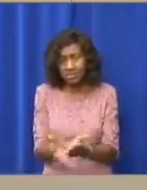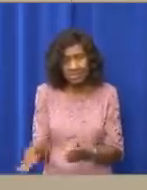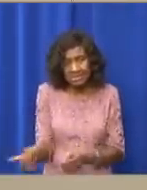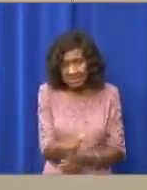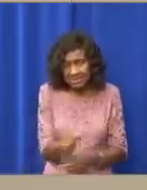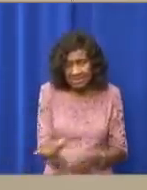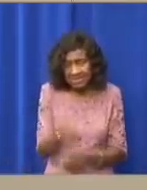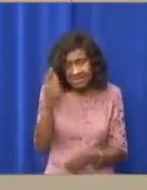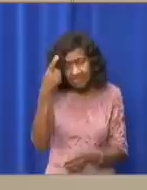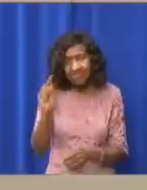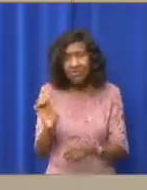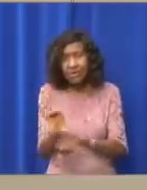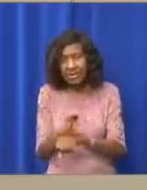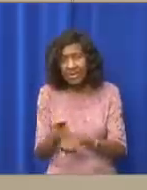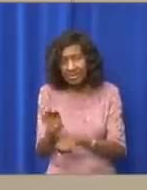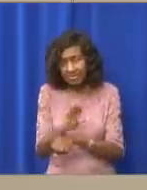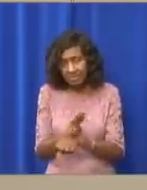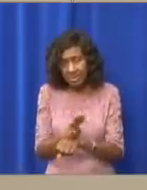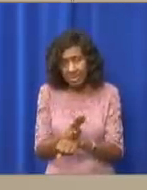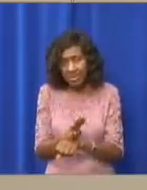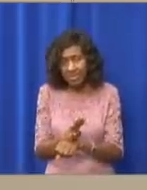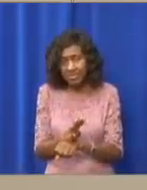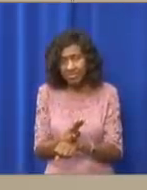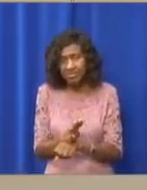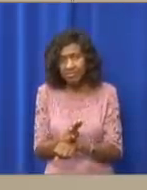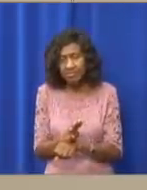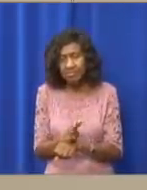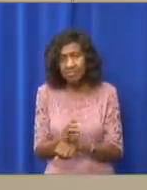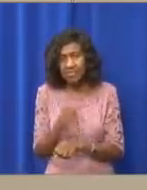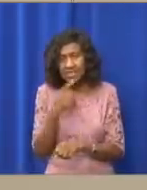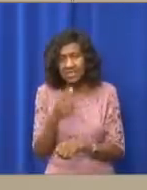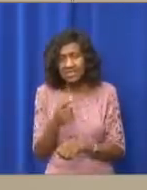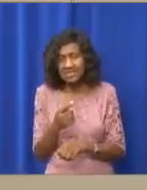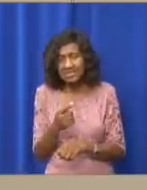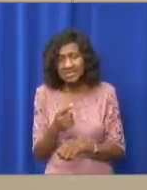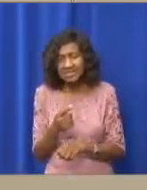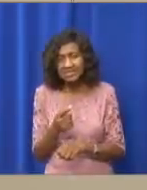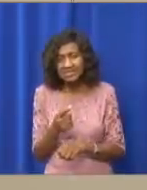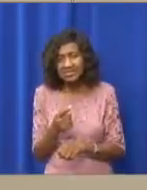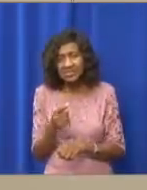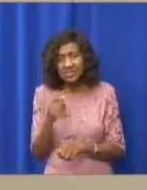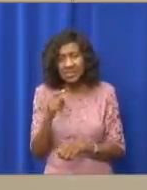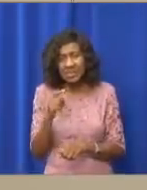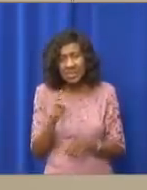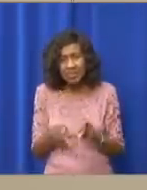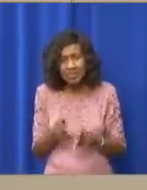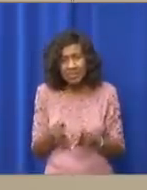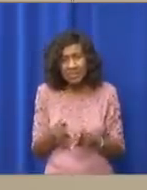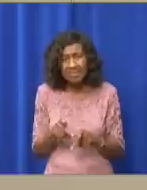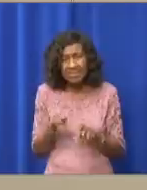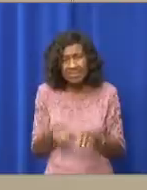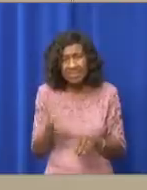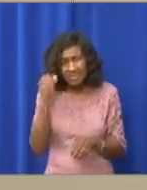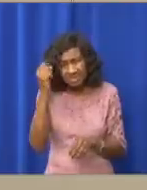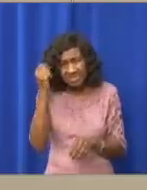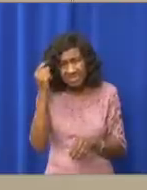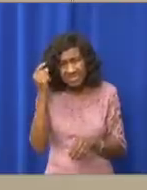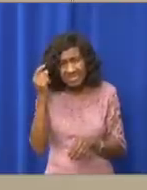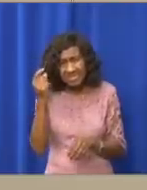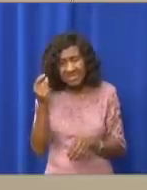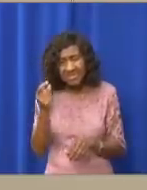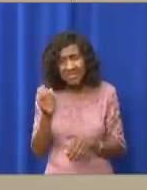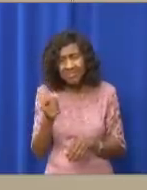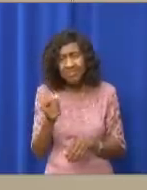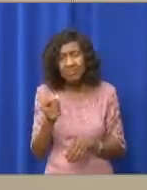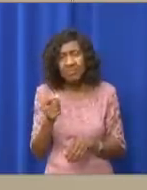I think everyone will understand why there are no-go zones in terms of in-water activity or the